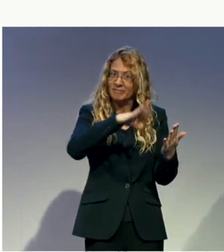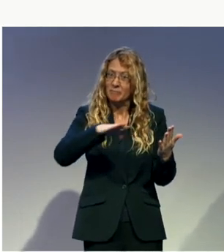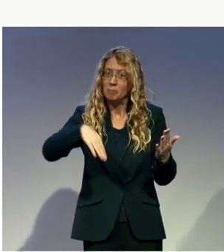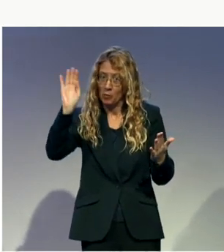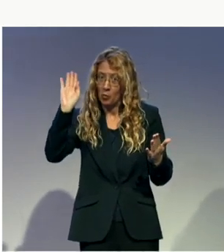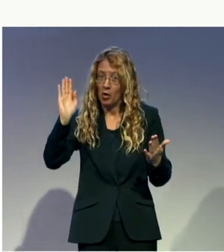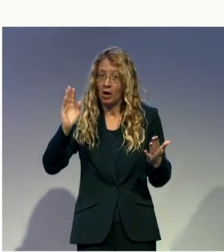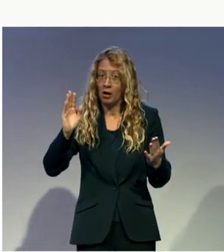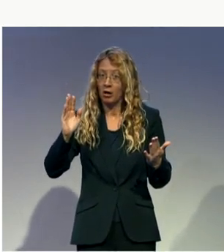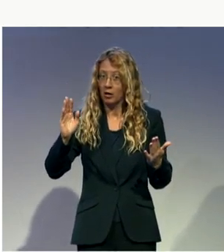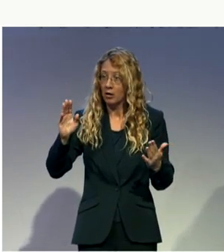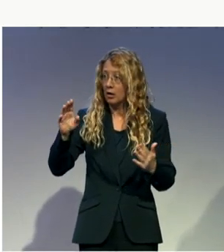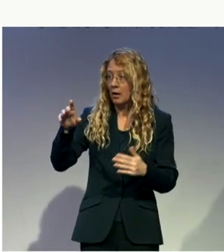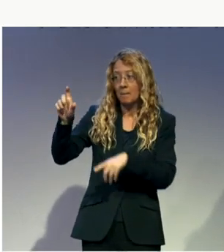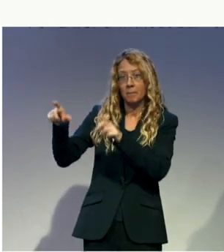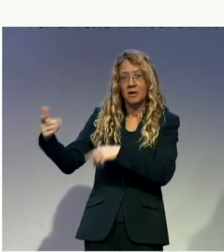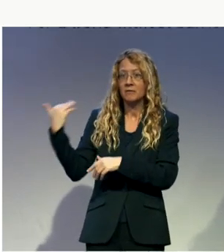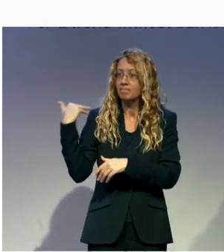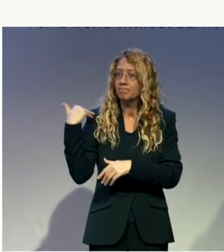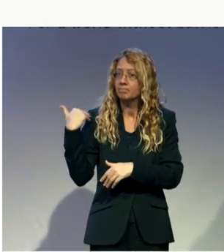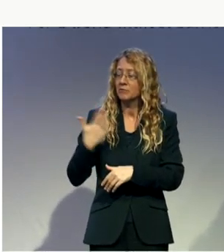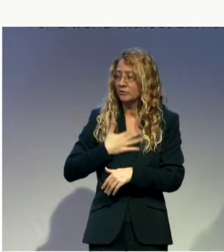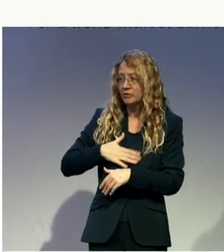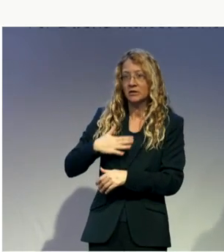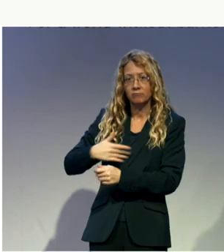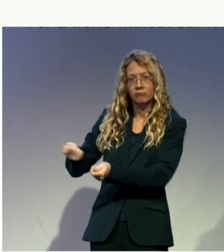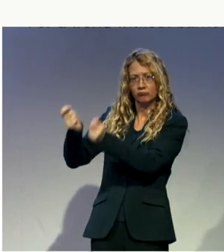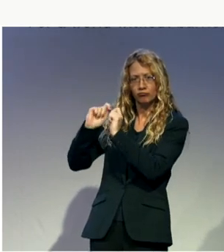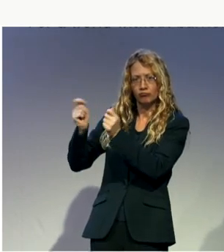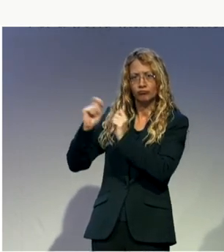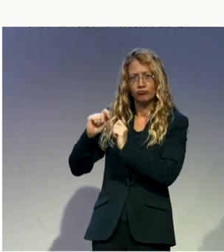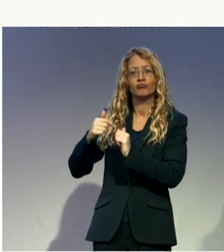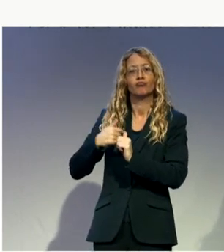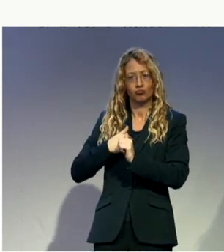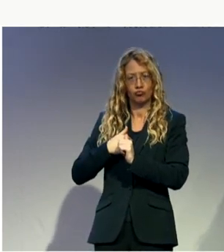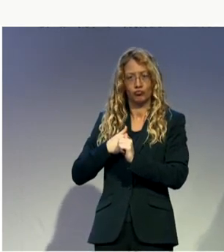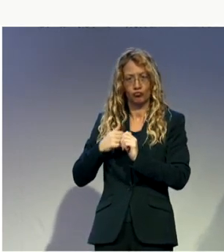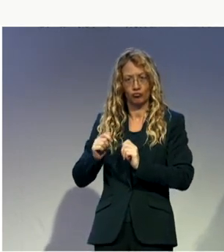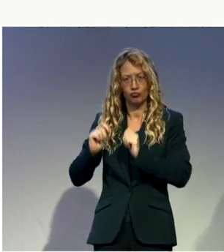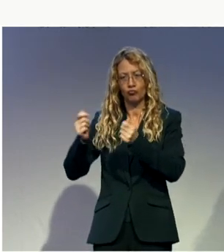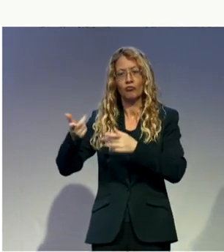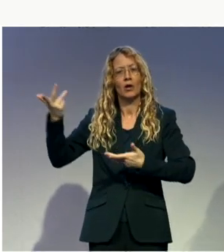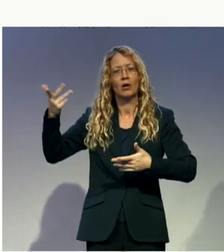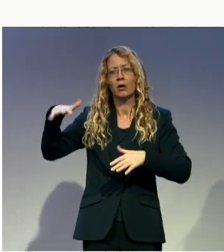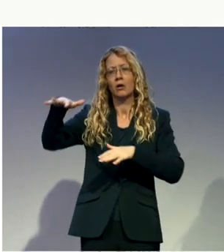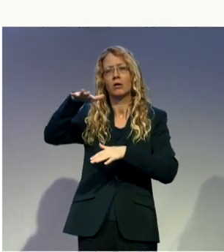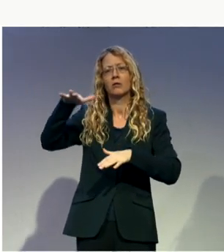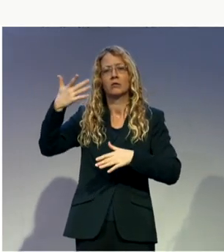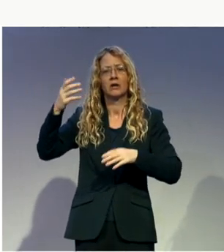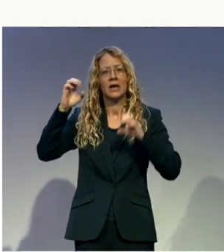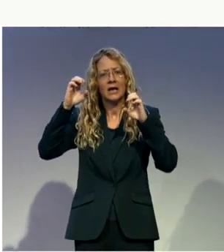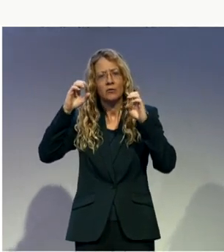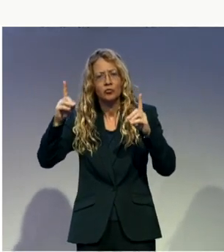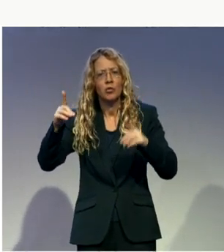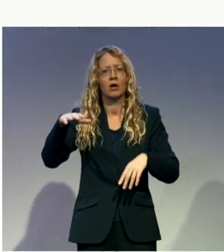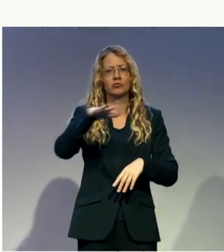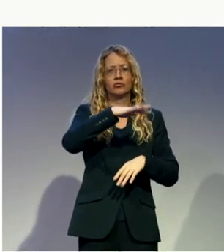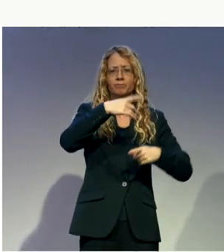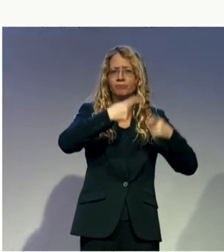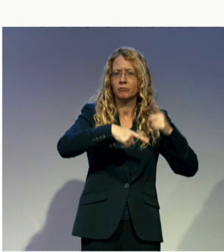different areas, the justice, no, and education, and political participation.